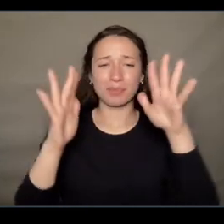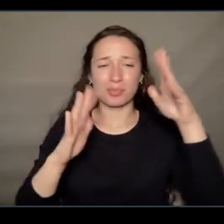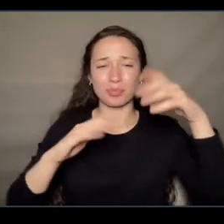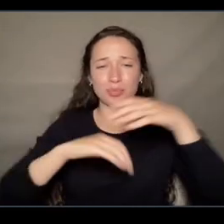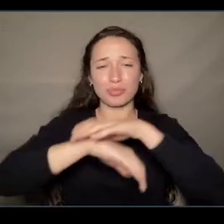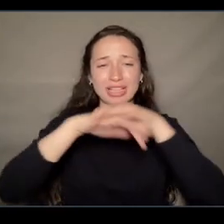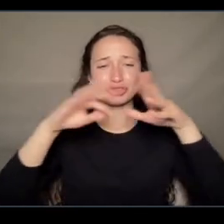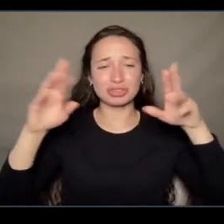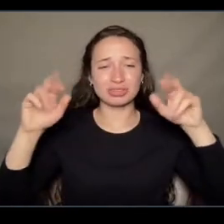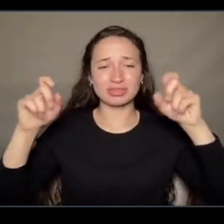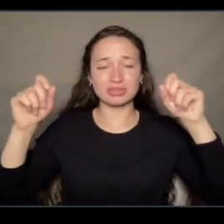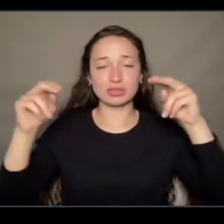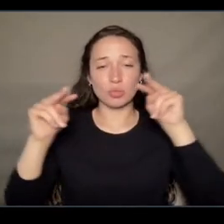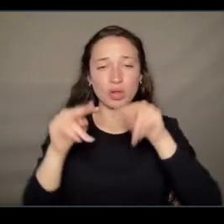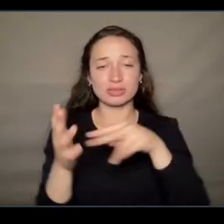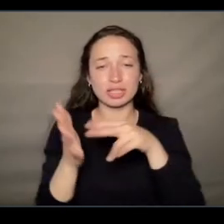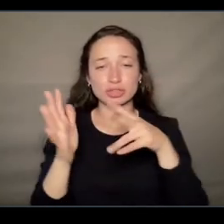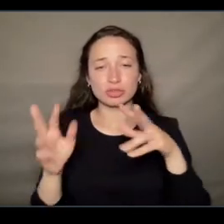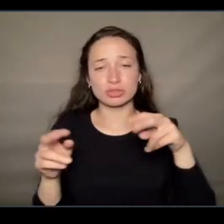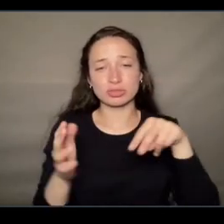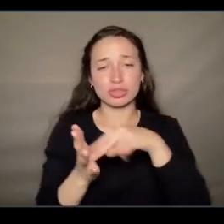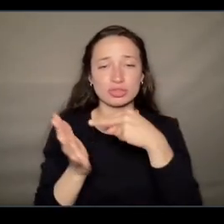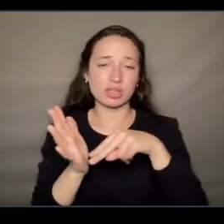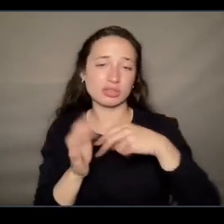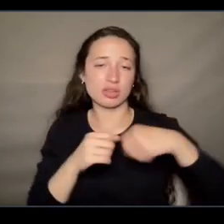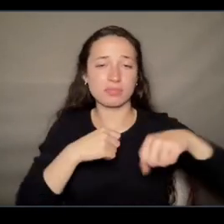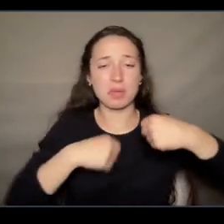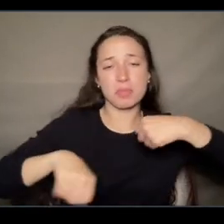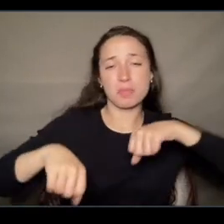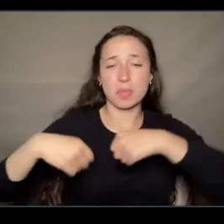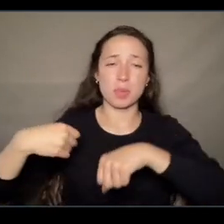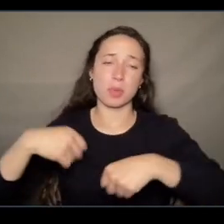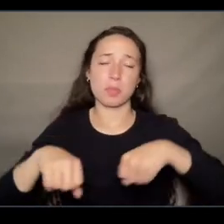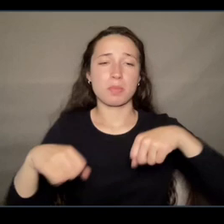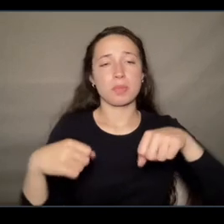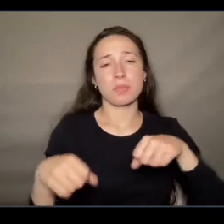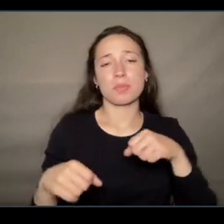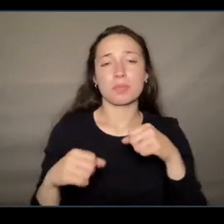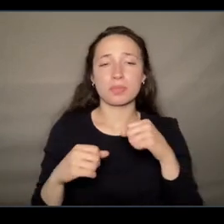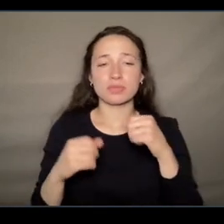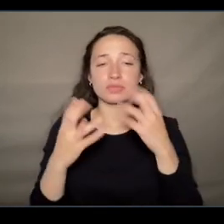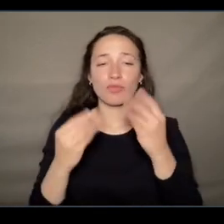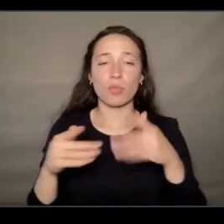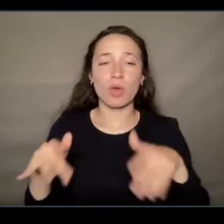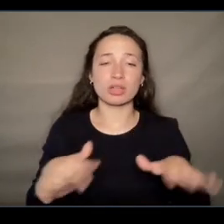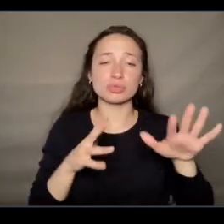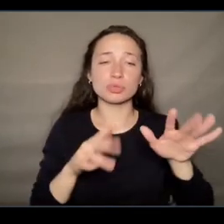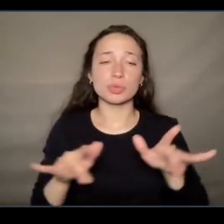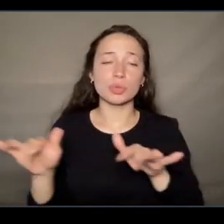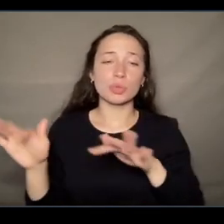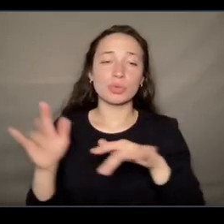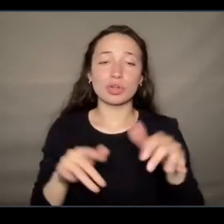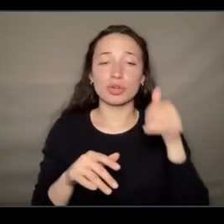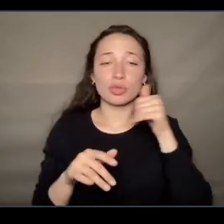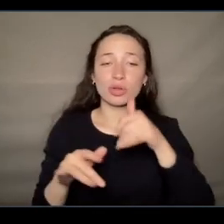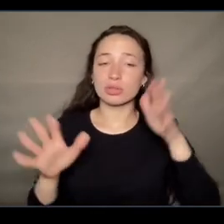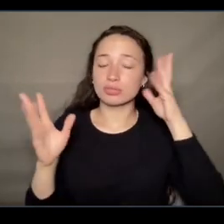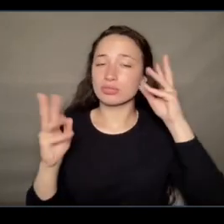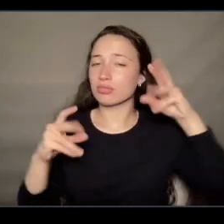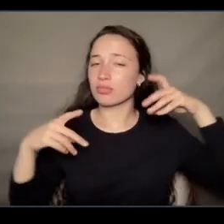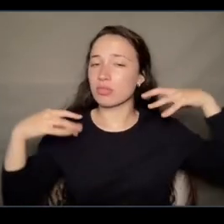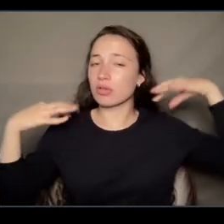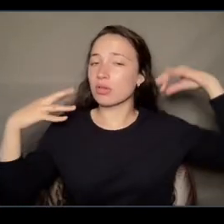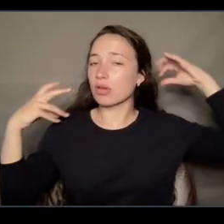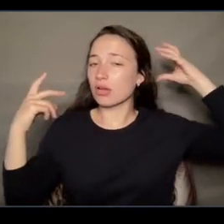flowering branches and watch the dancers shake their ankle bells, soft white skirts twirling, the